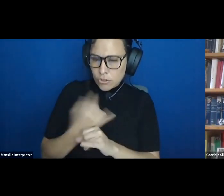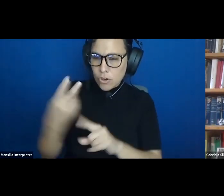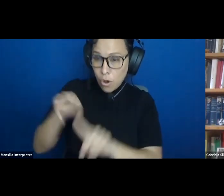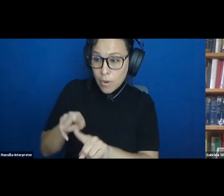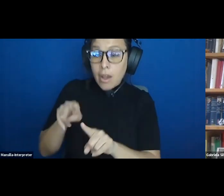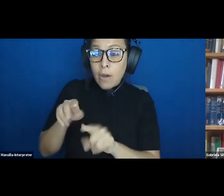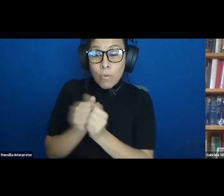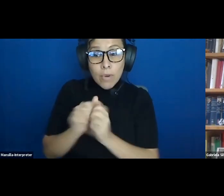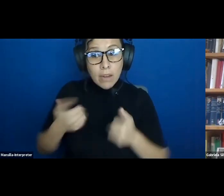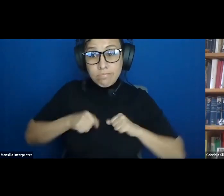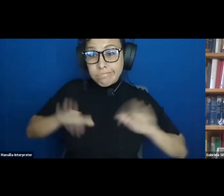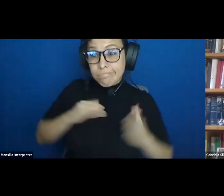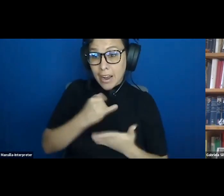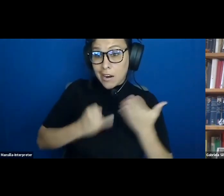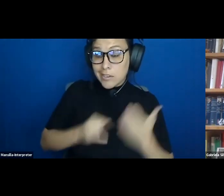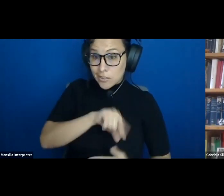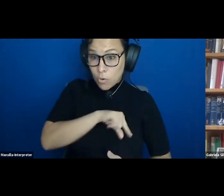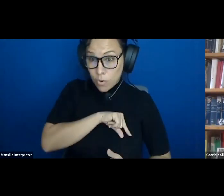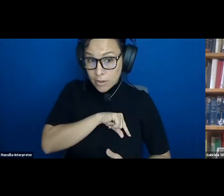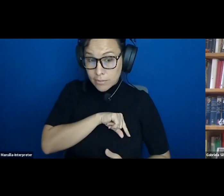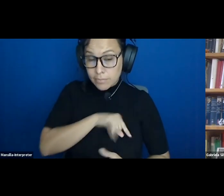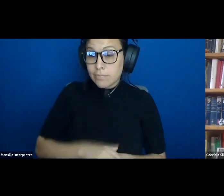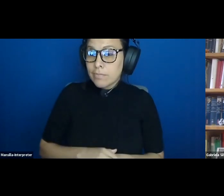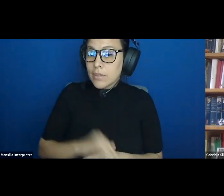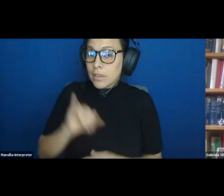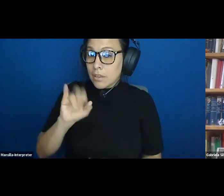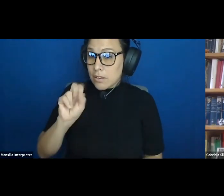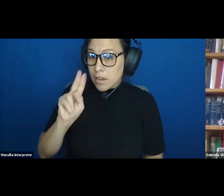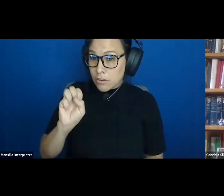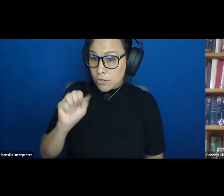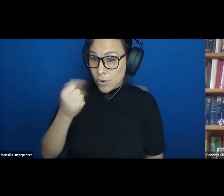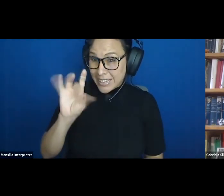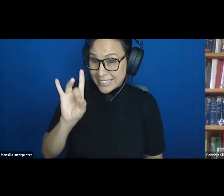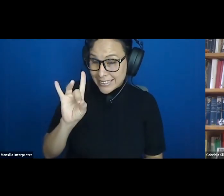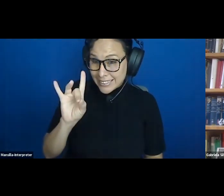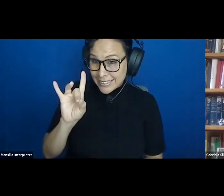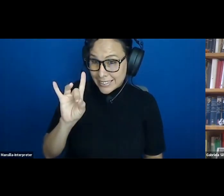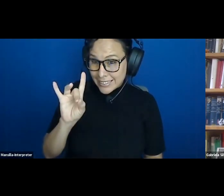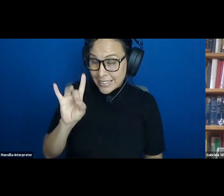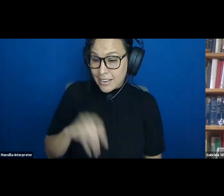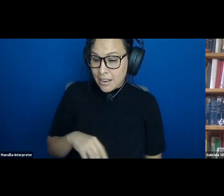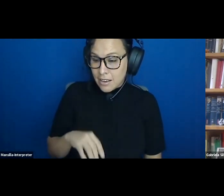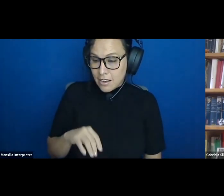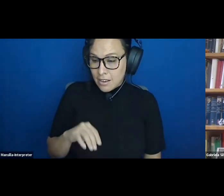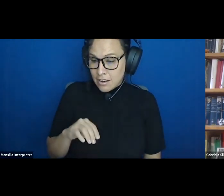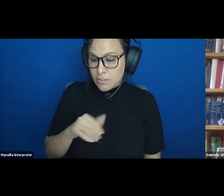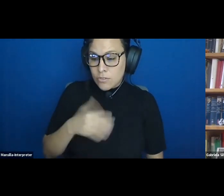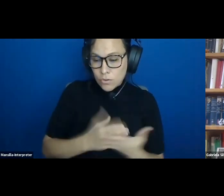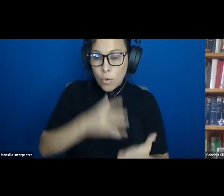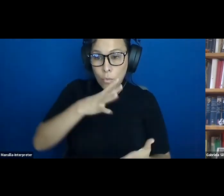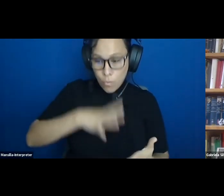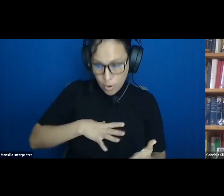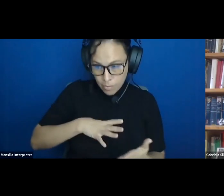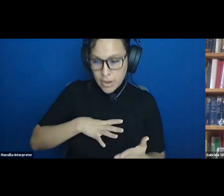qualities, such as the poems of issue 18, written by Algerian women that were held prisoners by the French armed